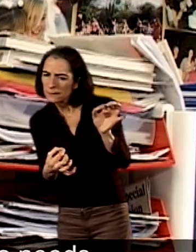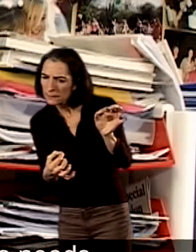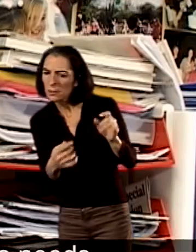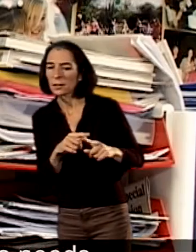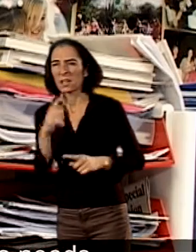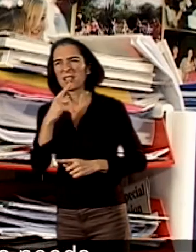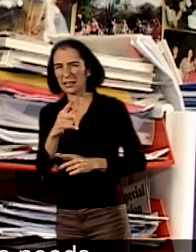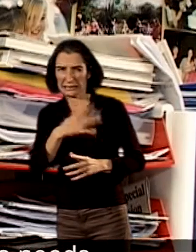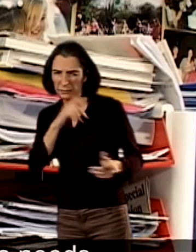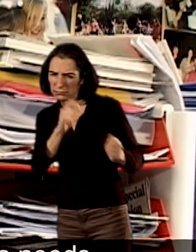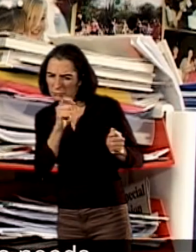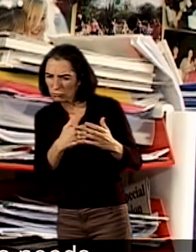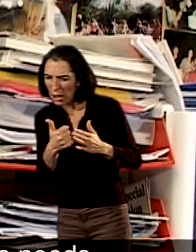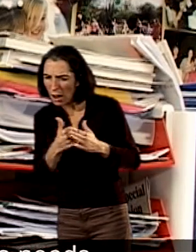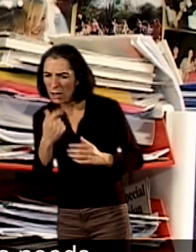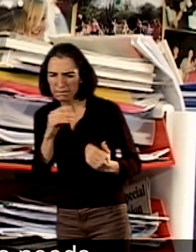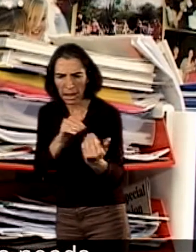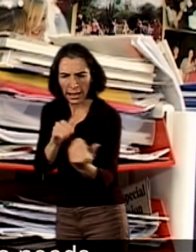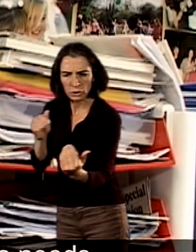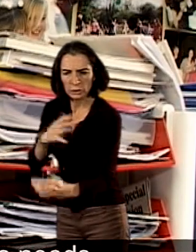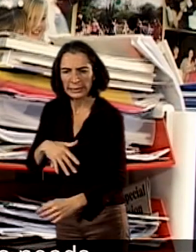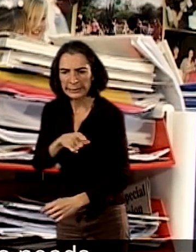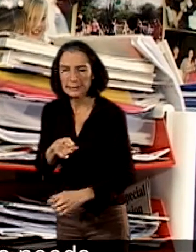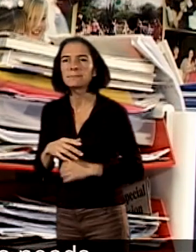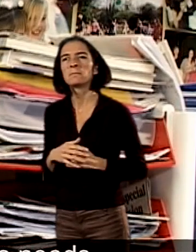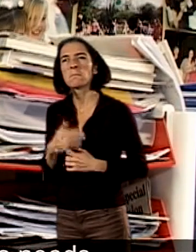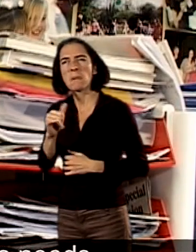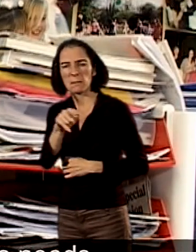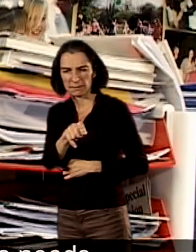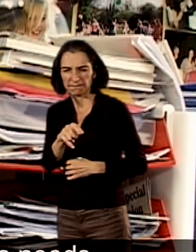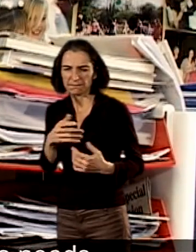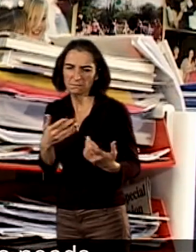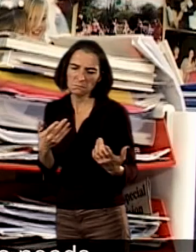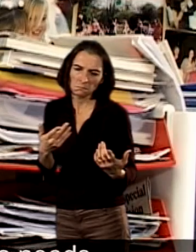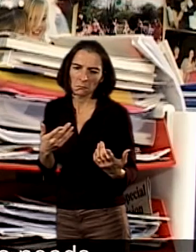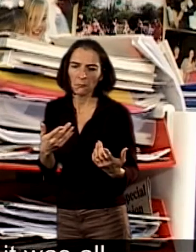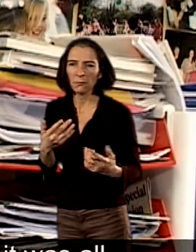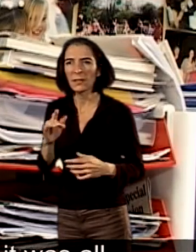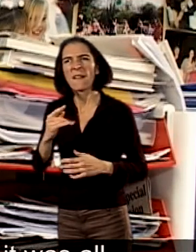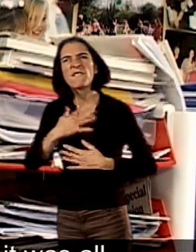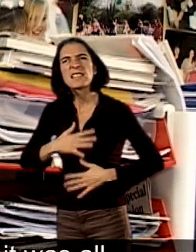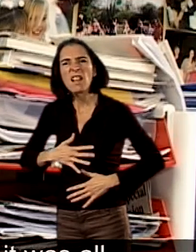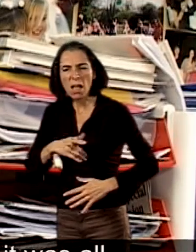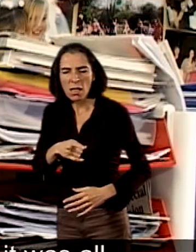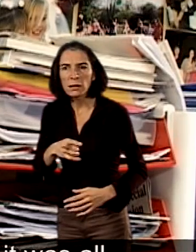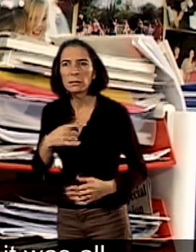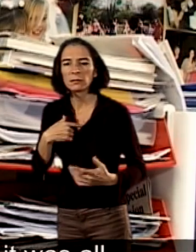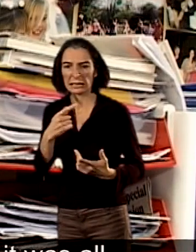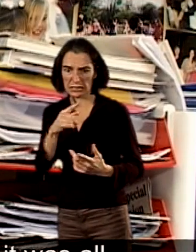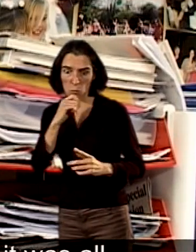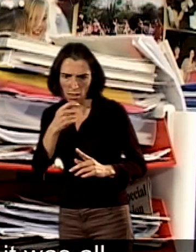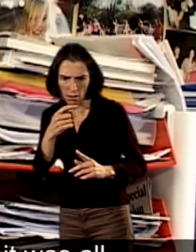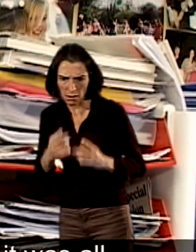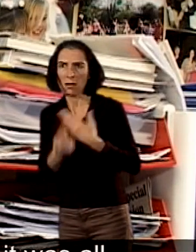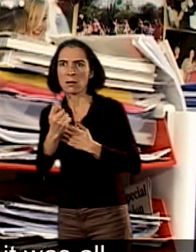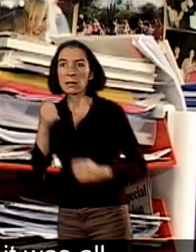regular basis according to what his needs were. So it might be, in terms of physical, in terms of, hitting out.